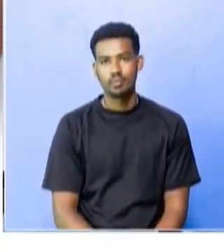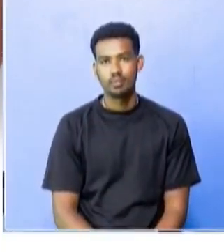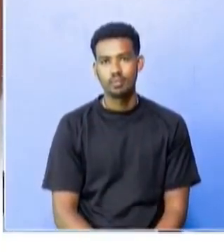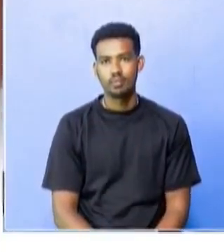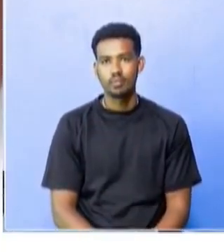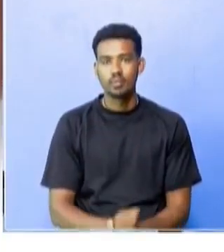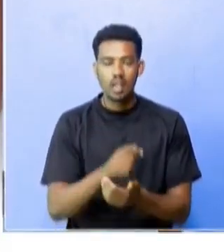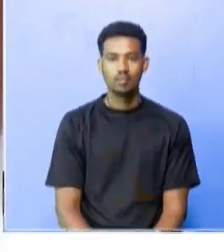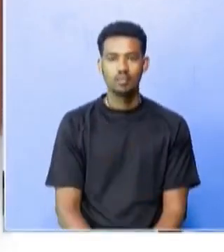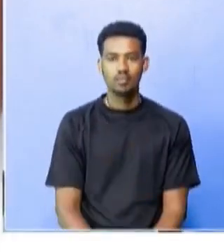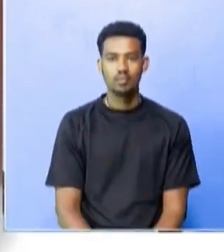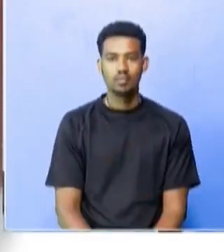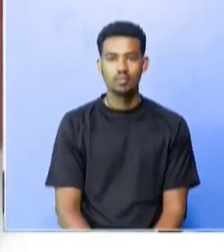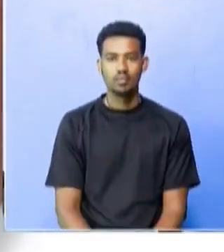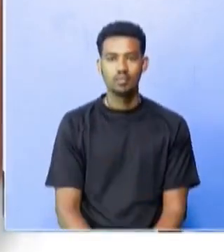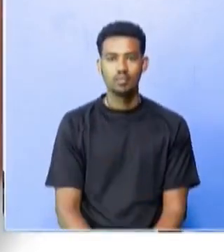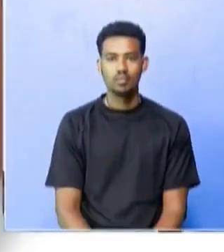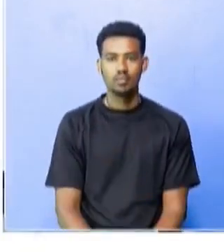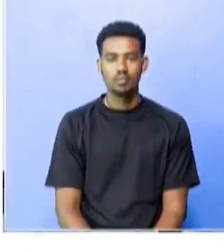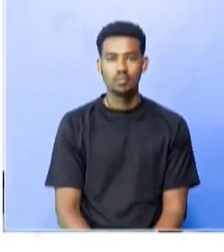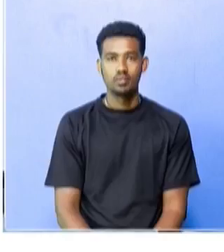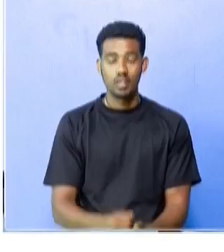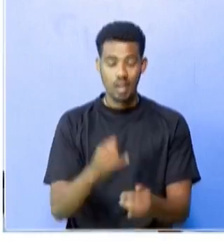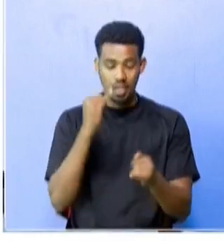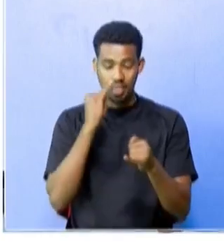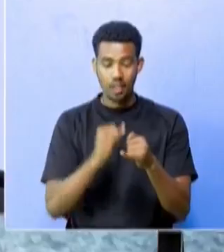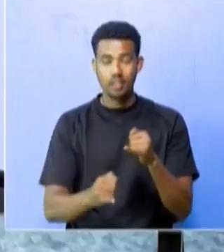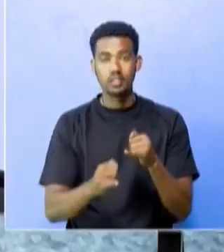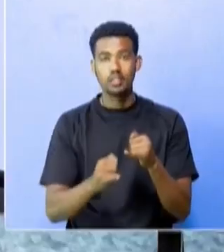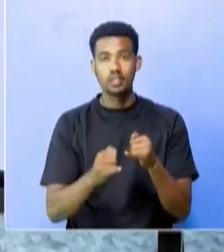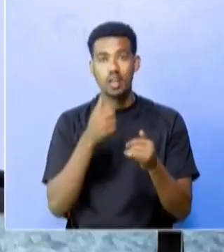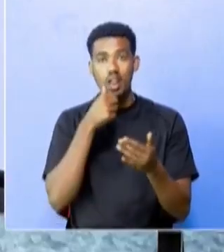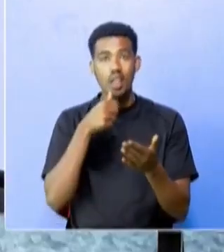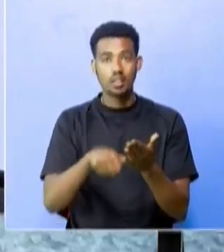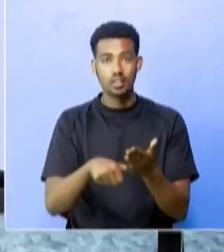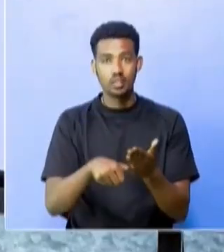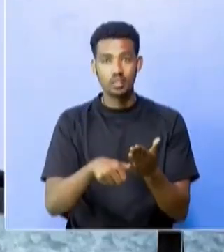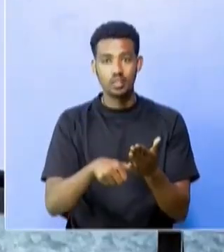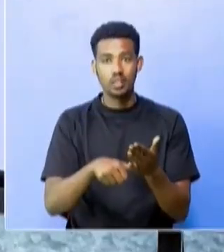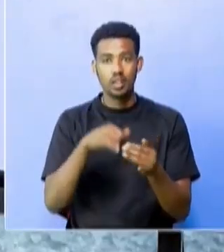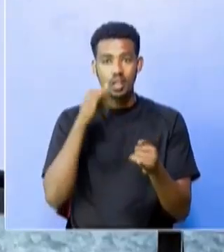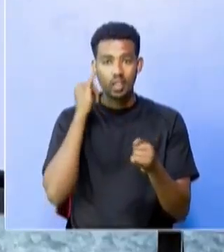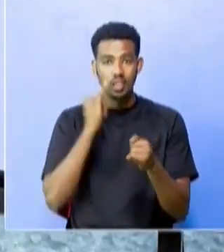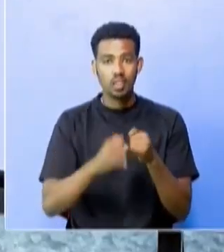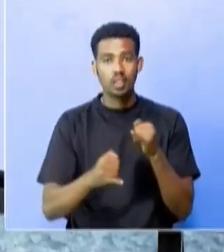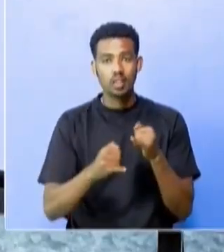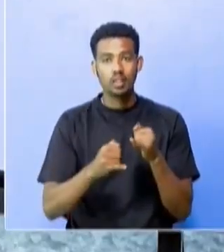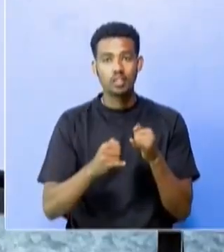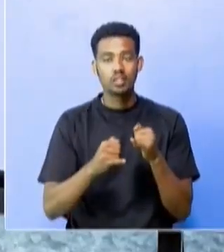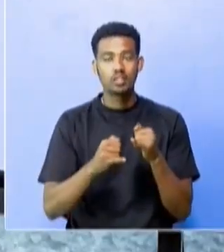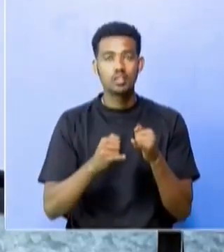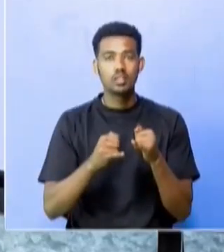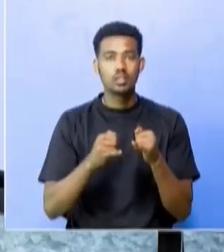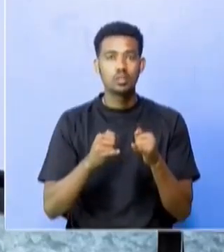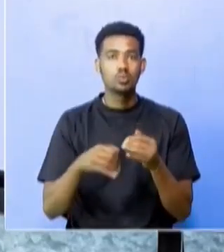a letter? And at the end, question mark.